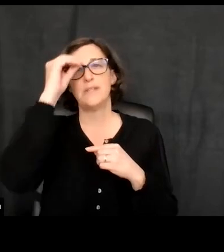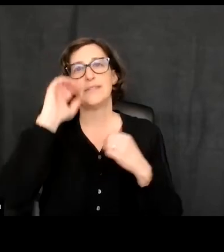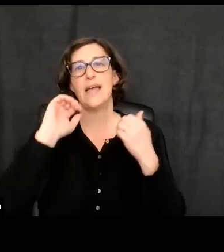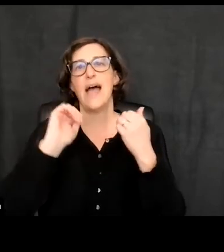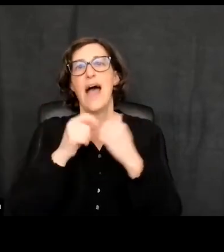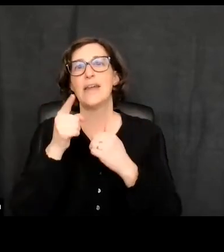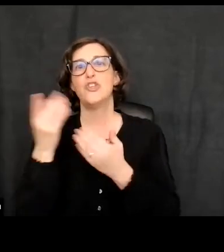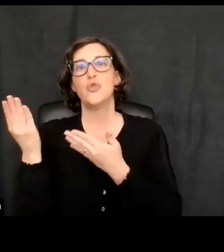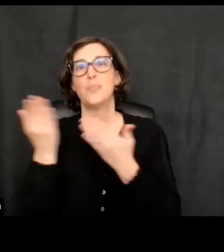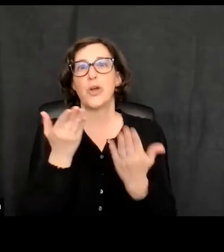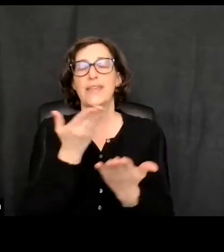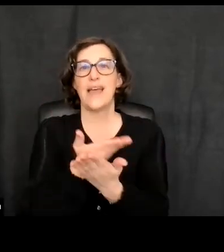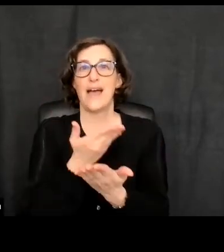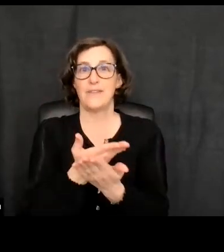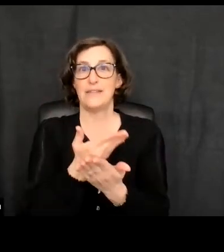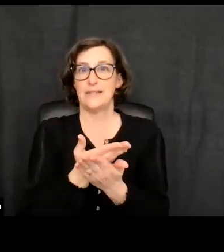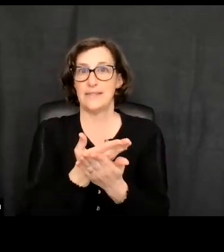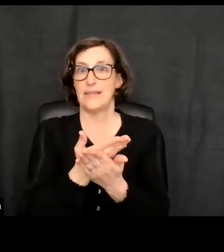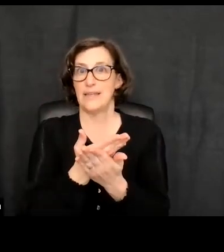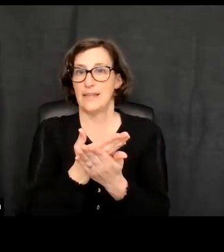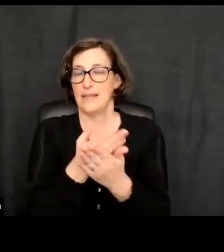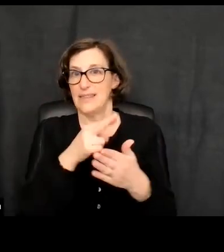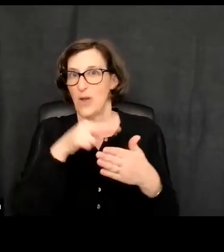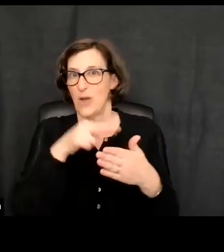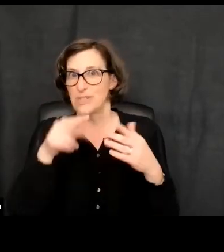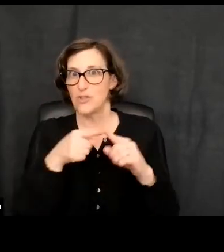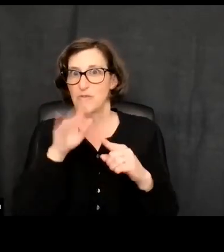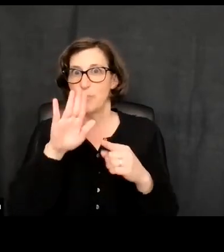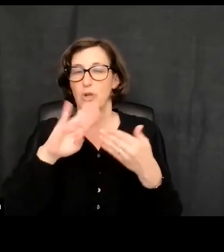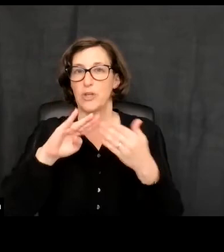the evidence that ultimately comes out of your community-driven research?